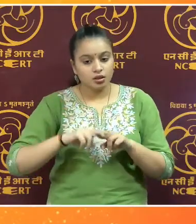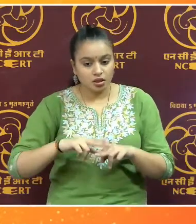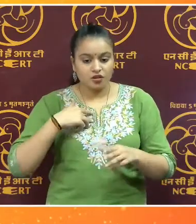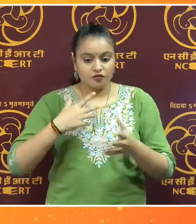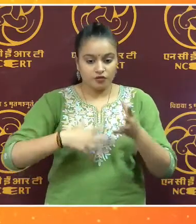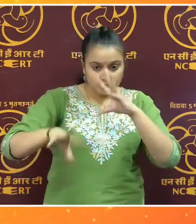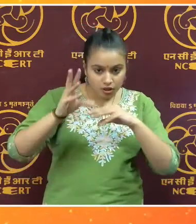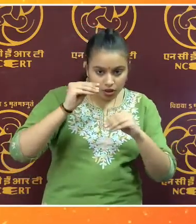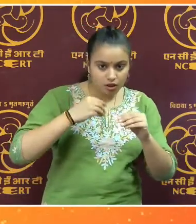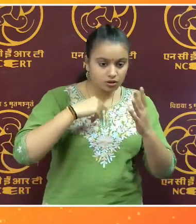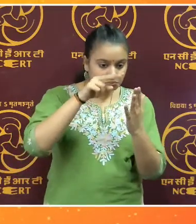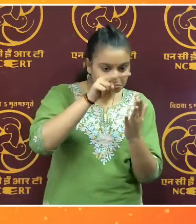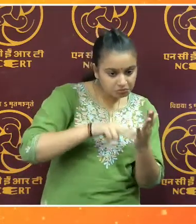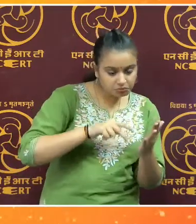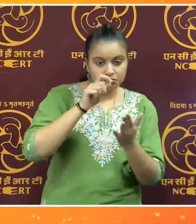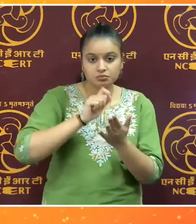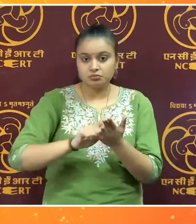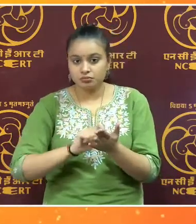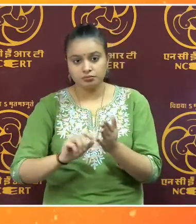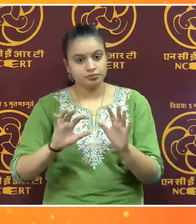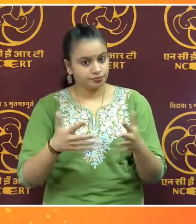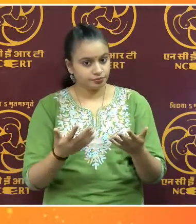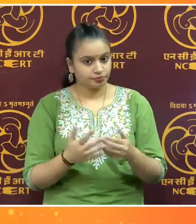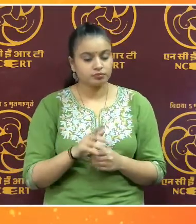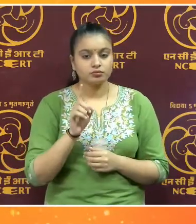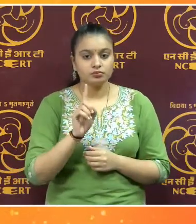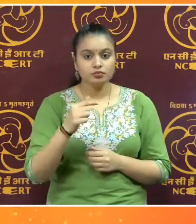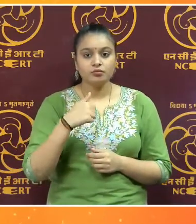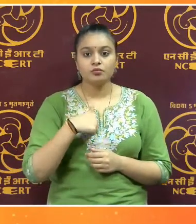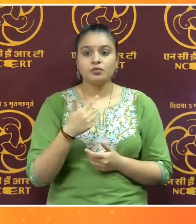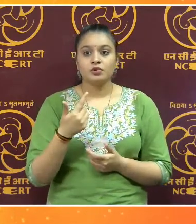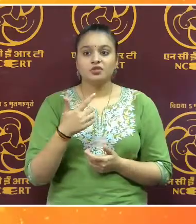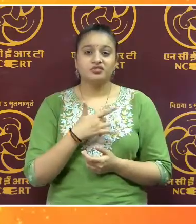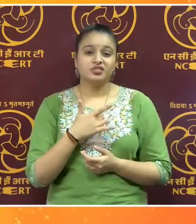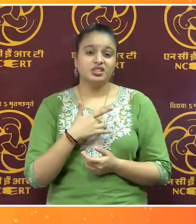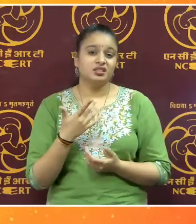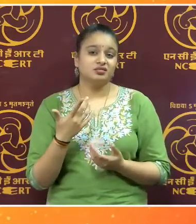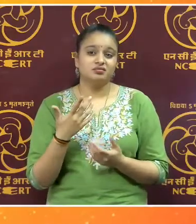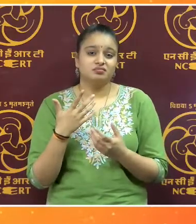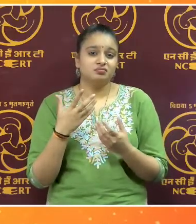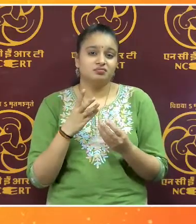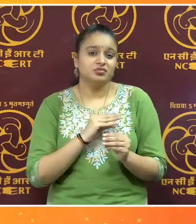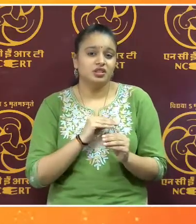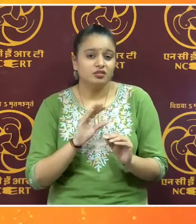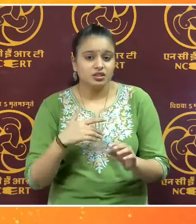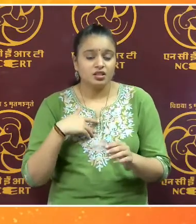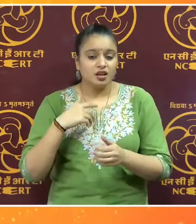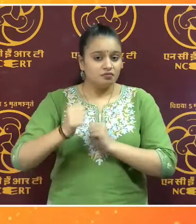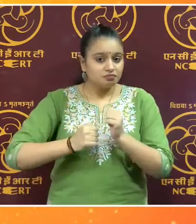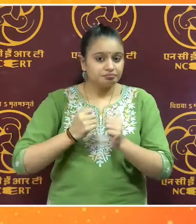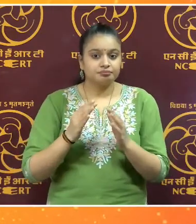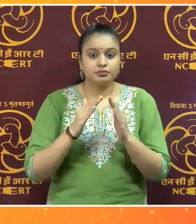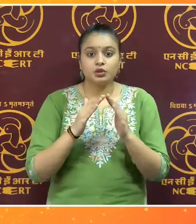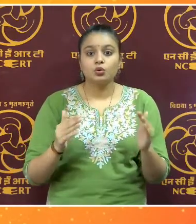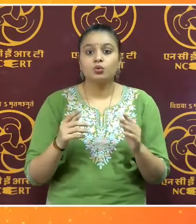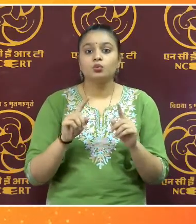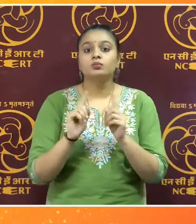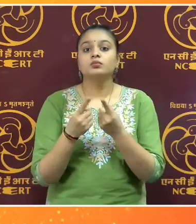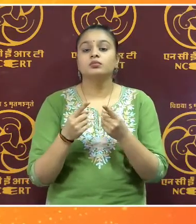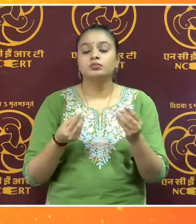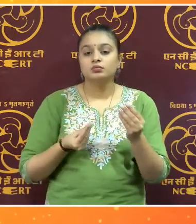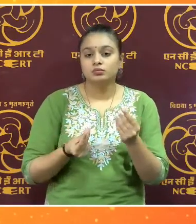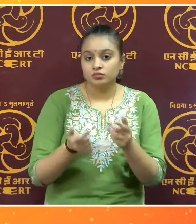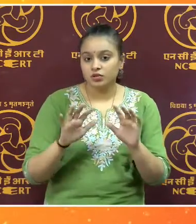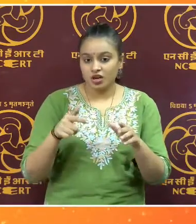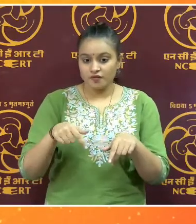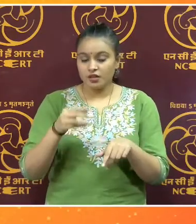learn to read and write. But I'm feeling so nervous. I must hurry to the room. I never realized that it is